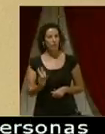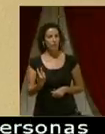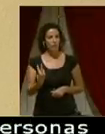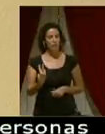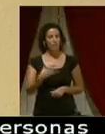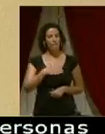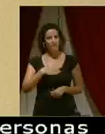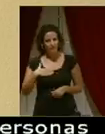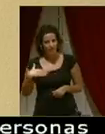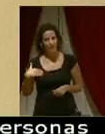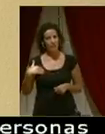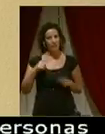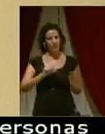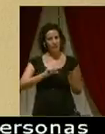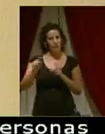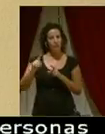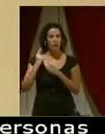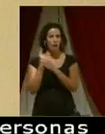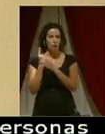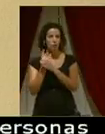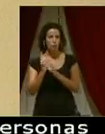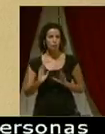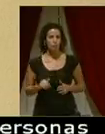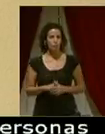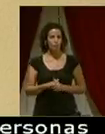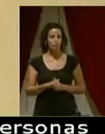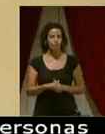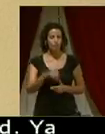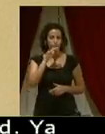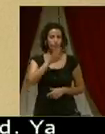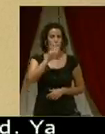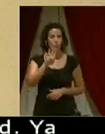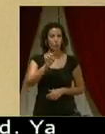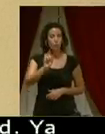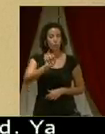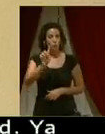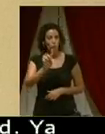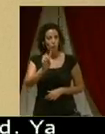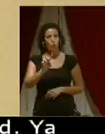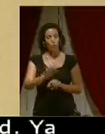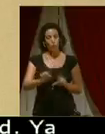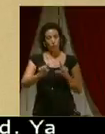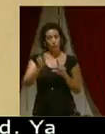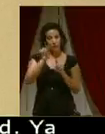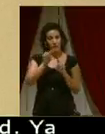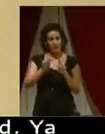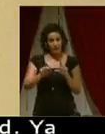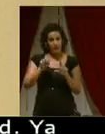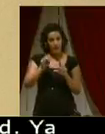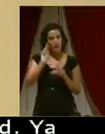with iOS 7. So now a lot of blind people want to migrate to Android, because since